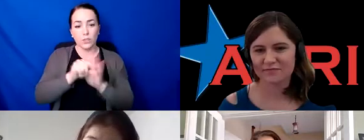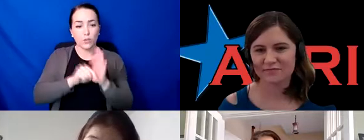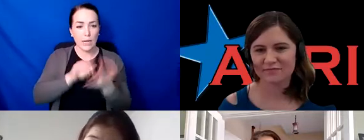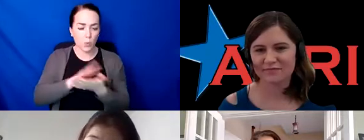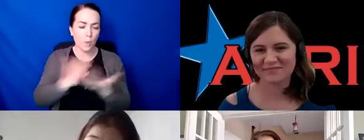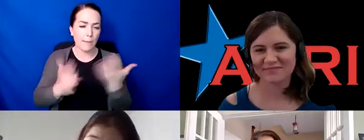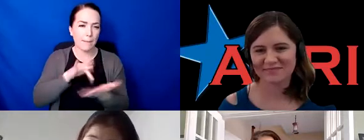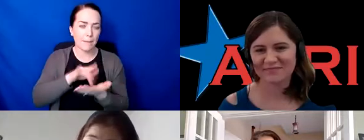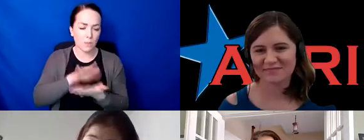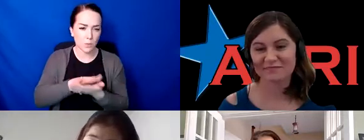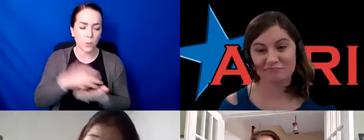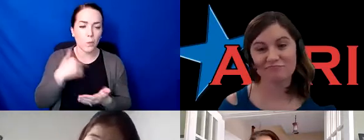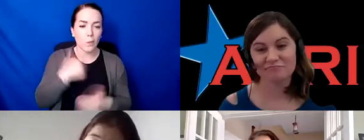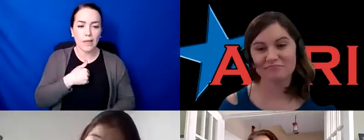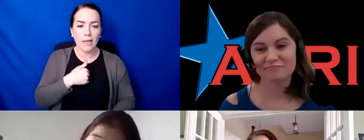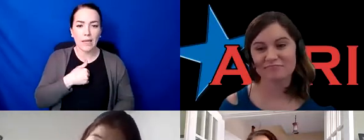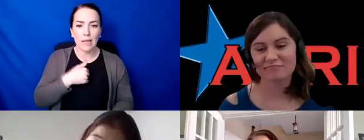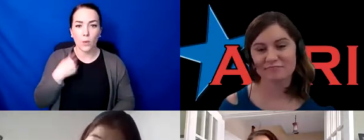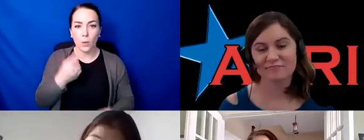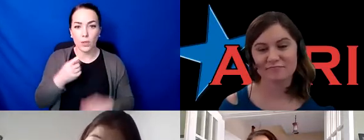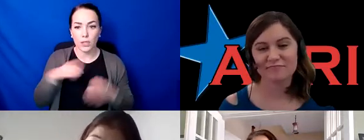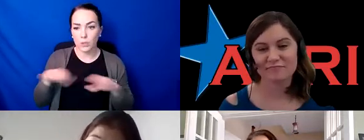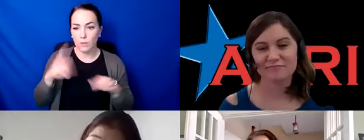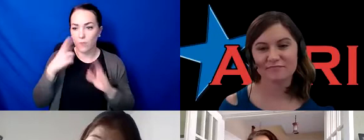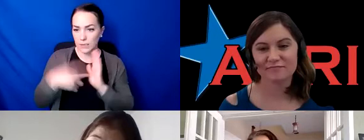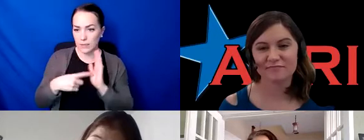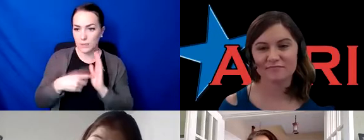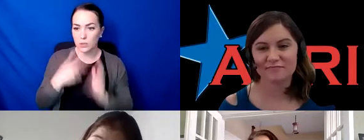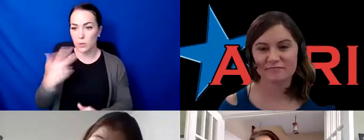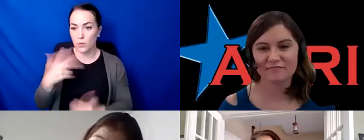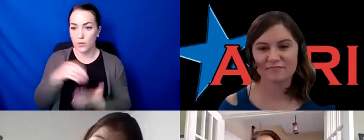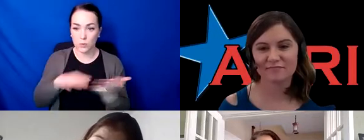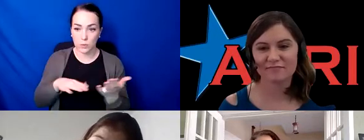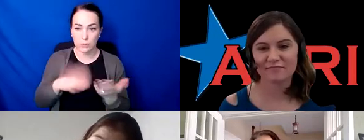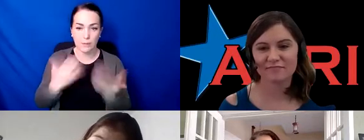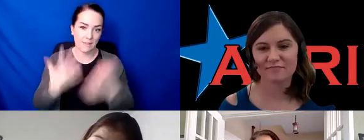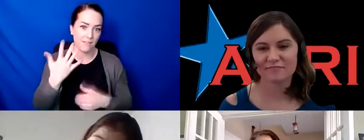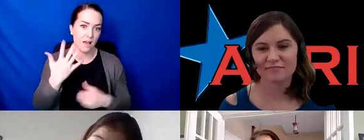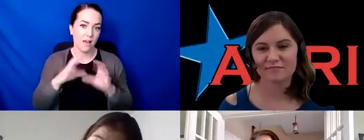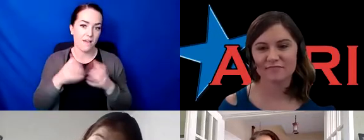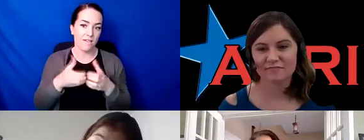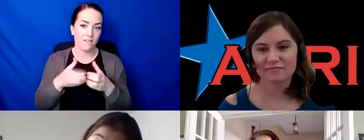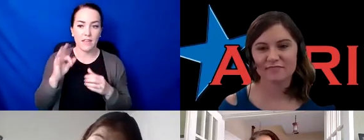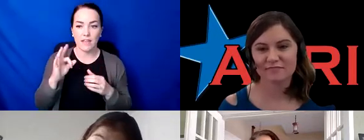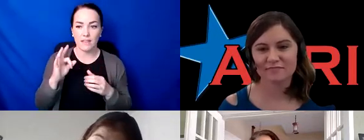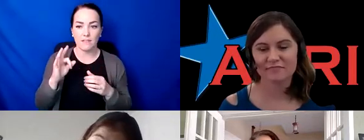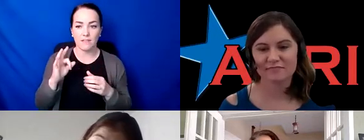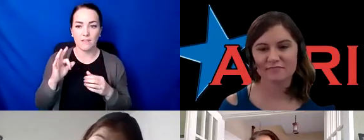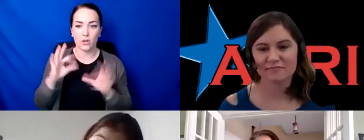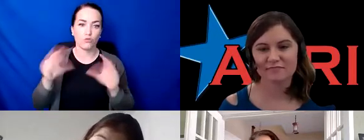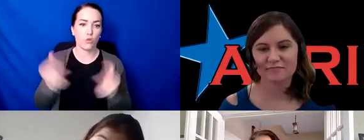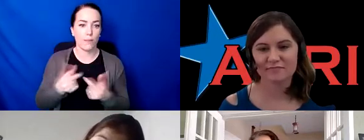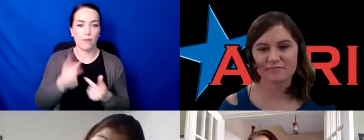like let's say that 2 students or 3 students or 5 students sometimes, if it was a group of real rowdy,